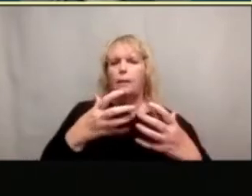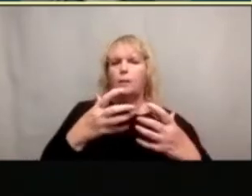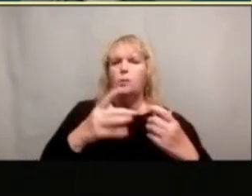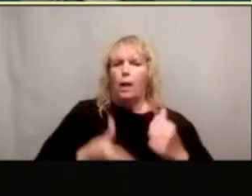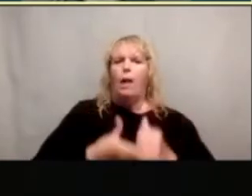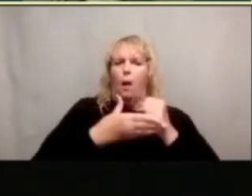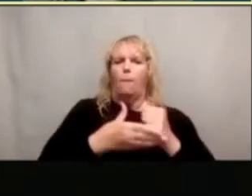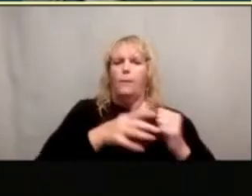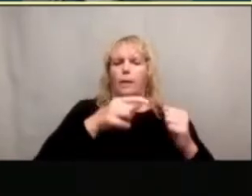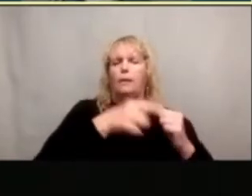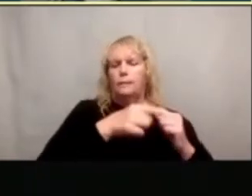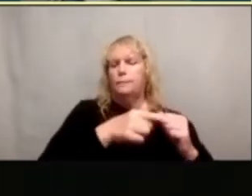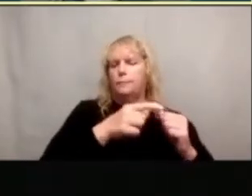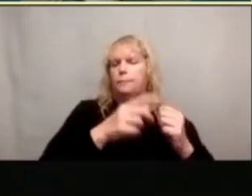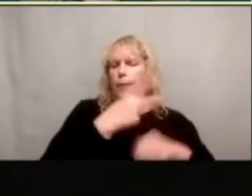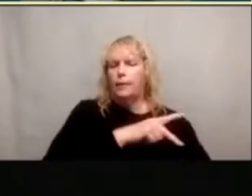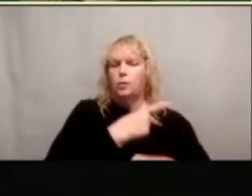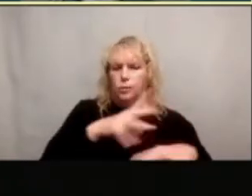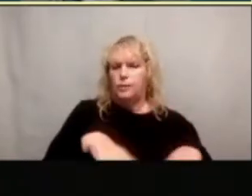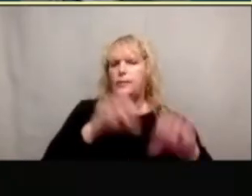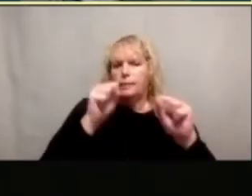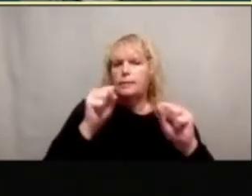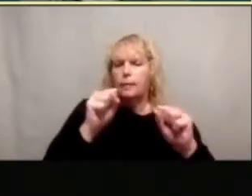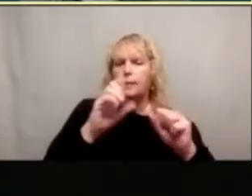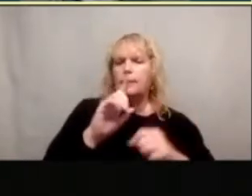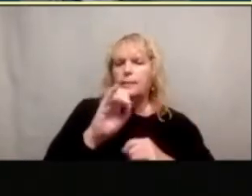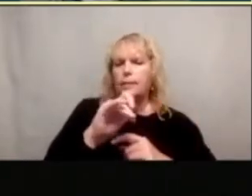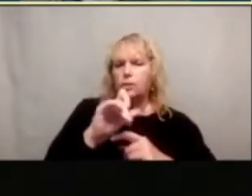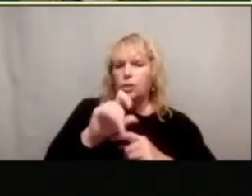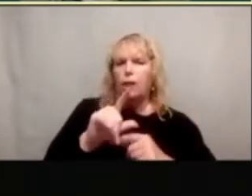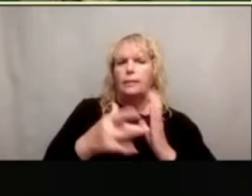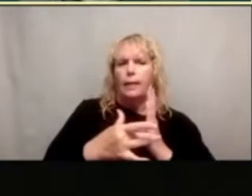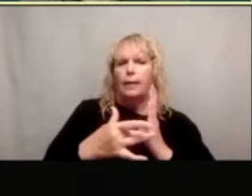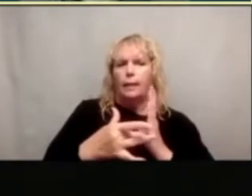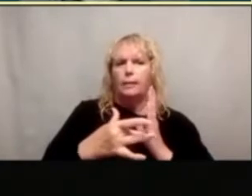digital technologies in a new normal. Next slide, please.